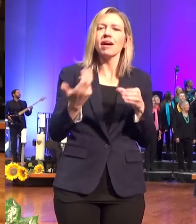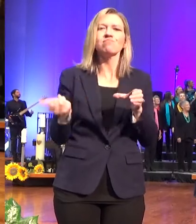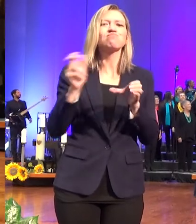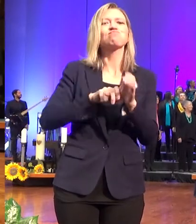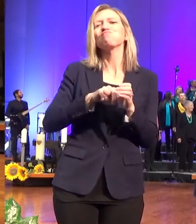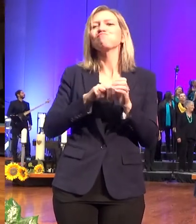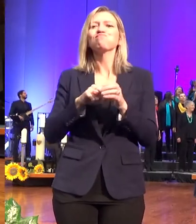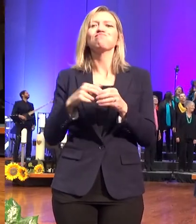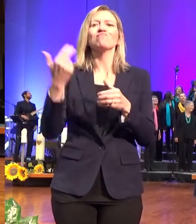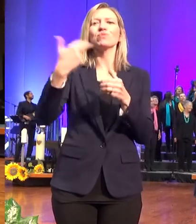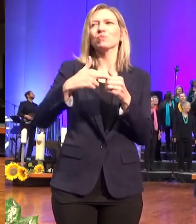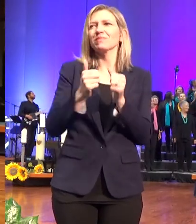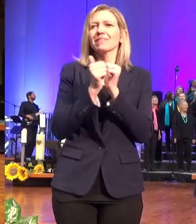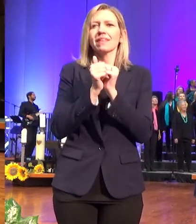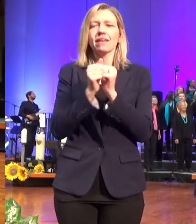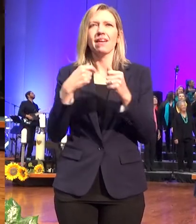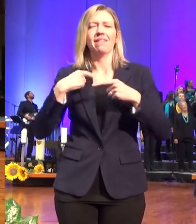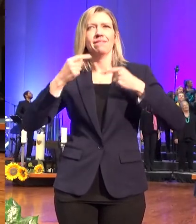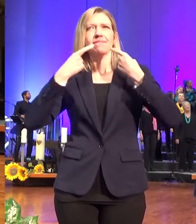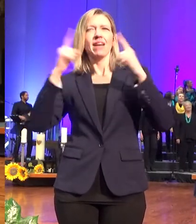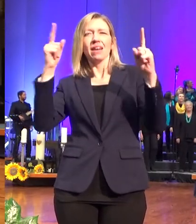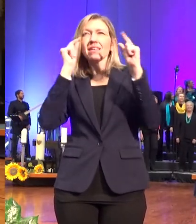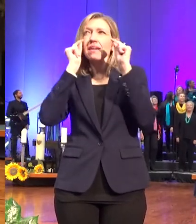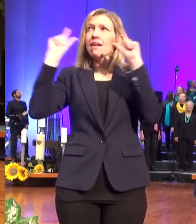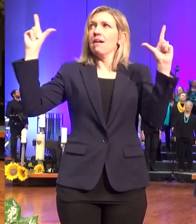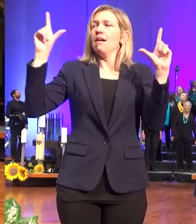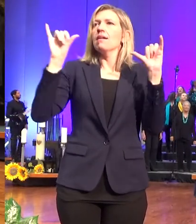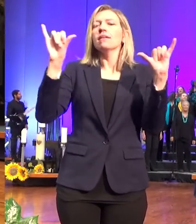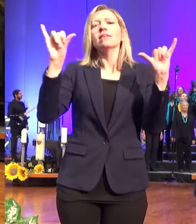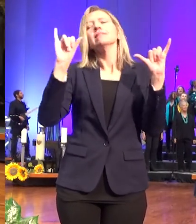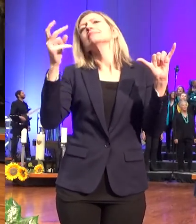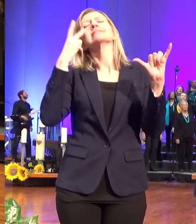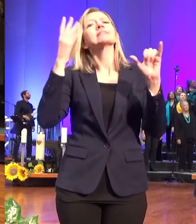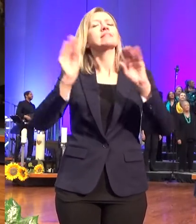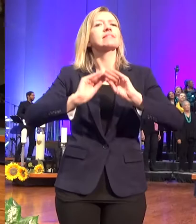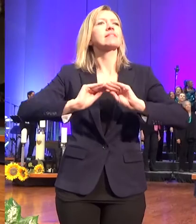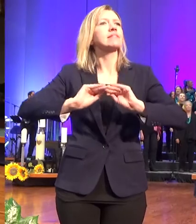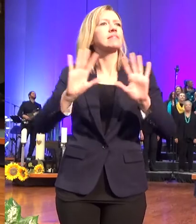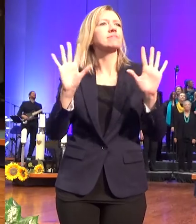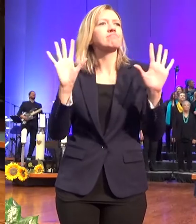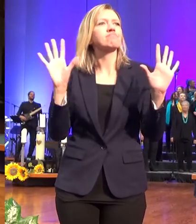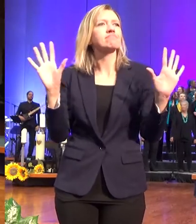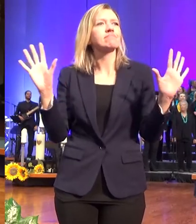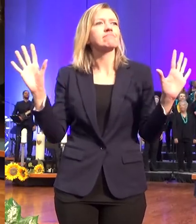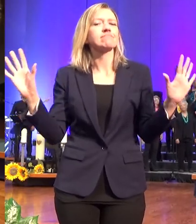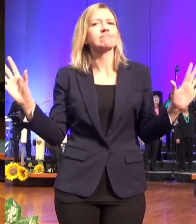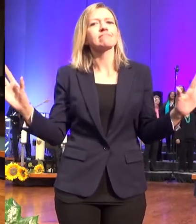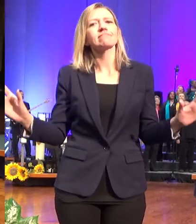Come on, let's go for a ride. I finally opened my eyes and I can see it so clear.